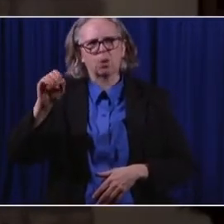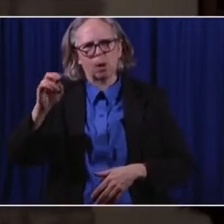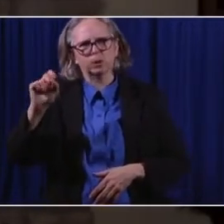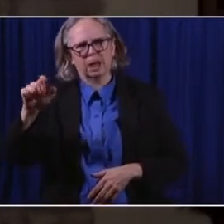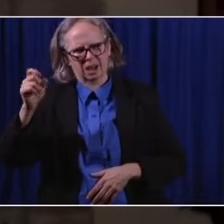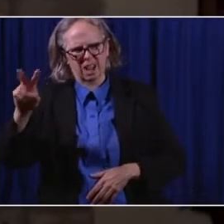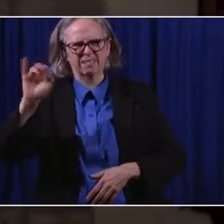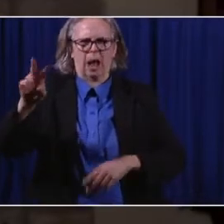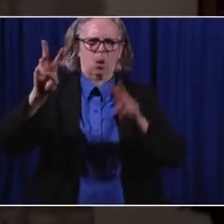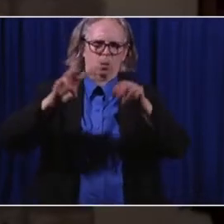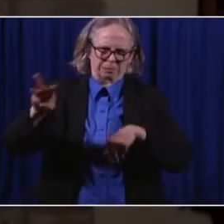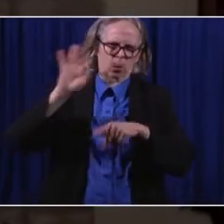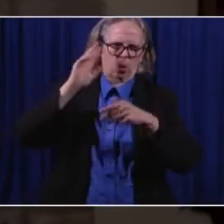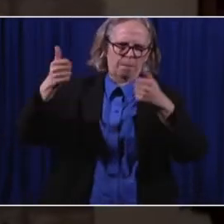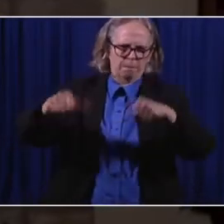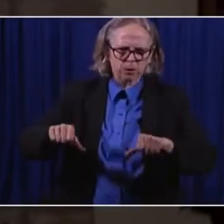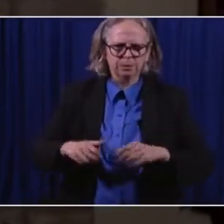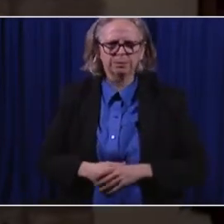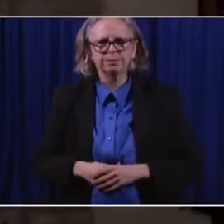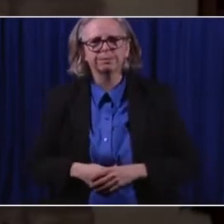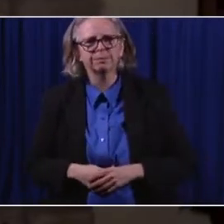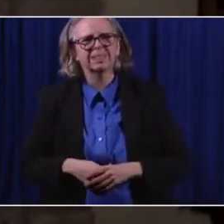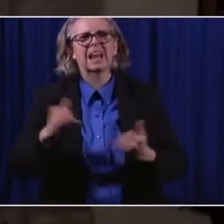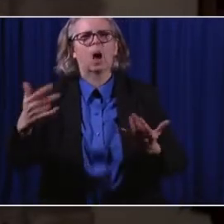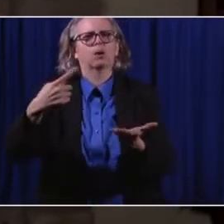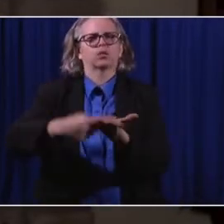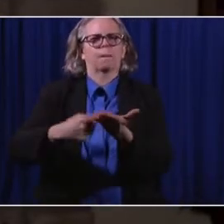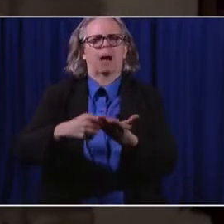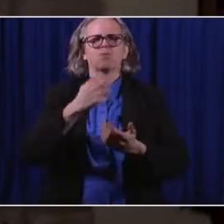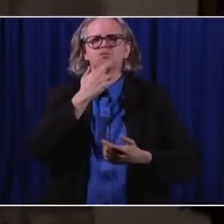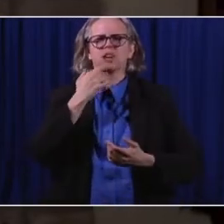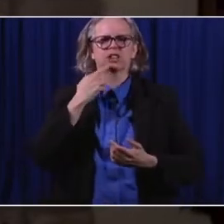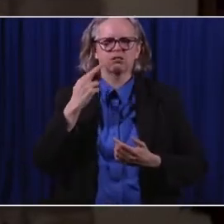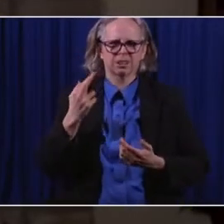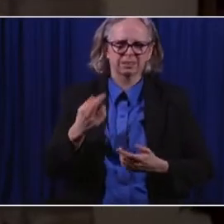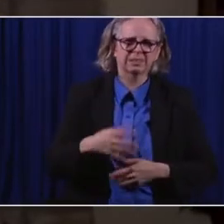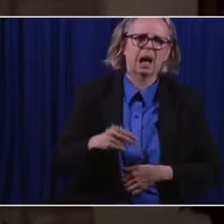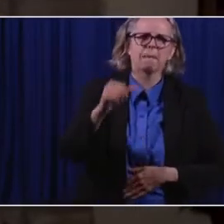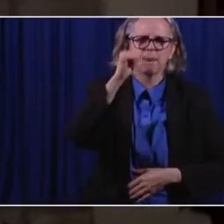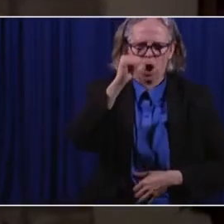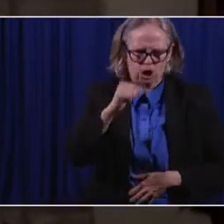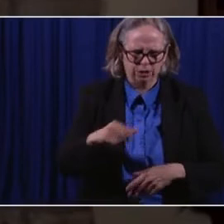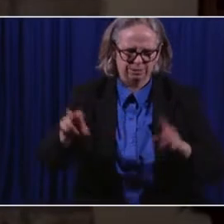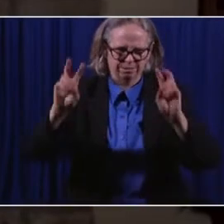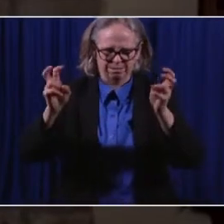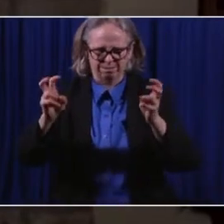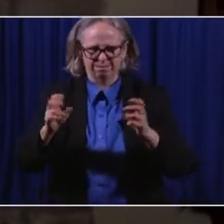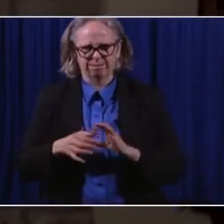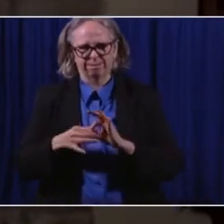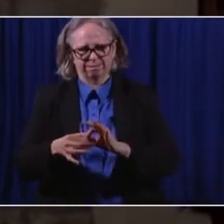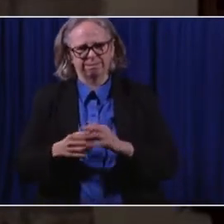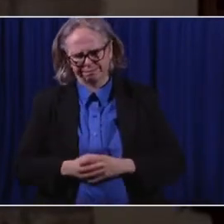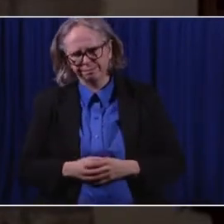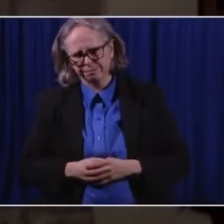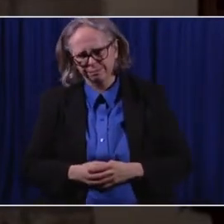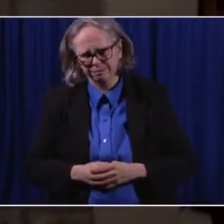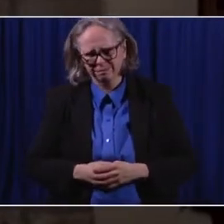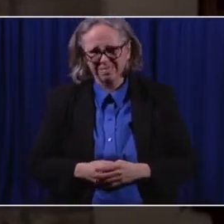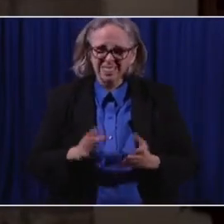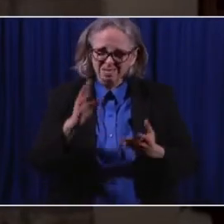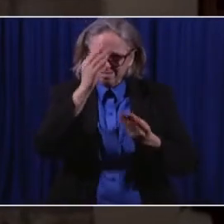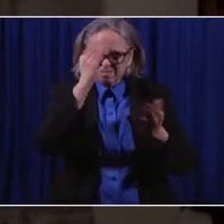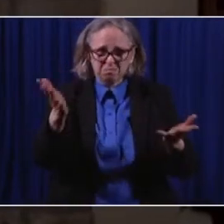program. And the summary of that, frankly, is that many people have taken advantage of it and some have not. And we would encourage those who have